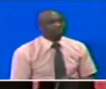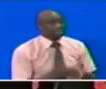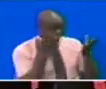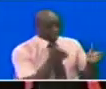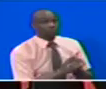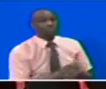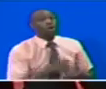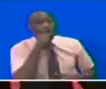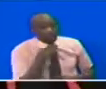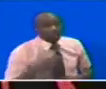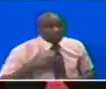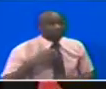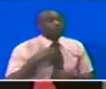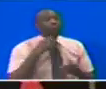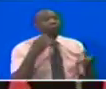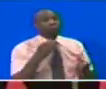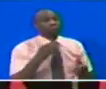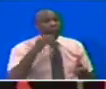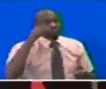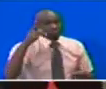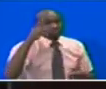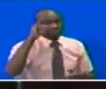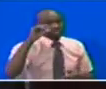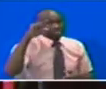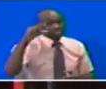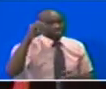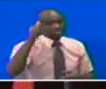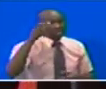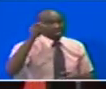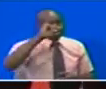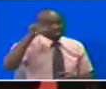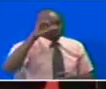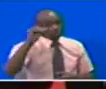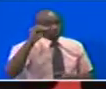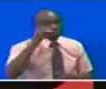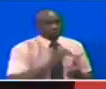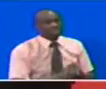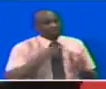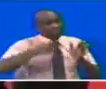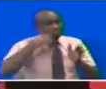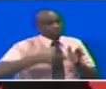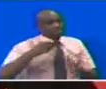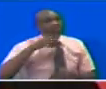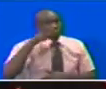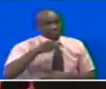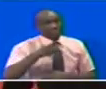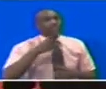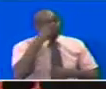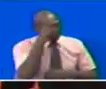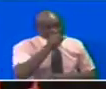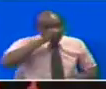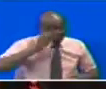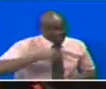Aya, watu wazee wa Kiganjo, ndio yao. Ya factory ya Kiganjo ni milioni